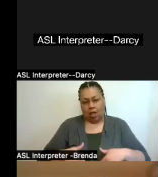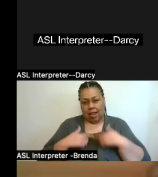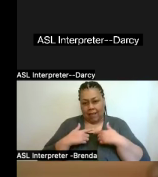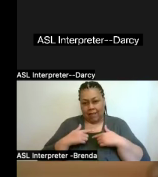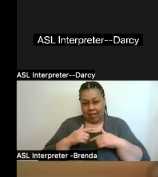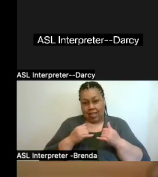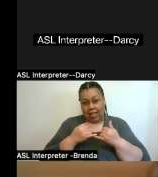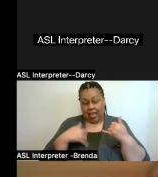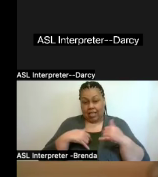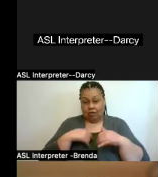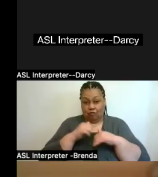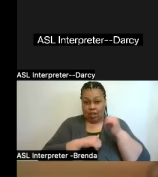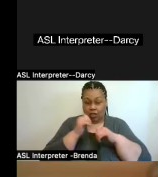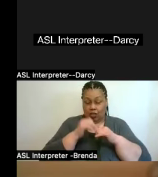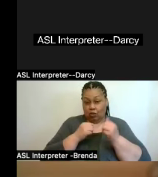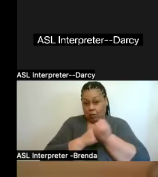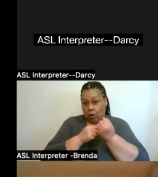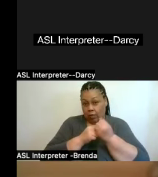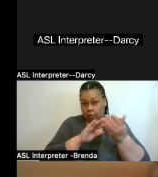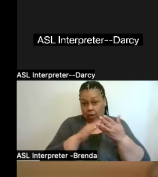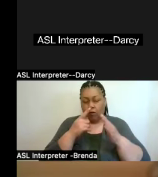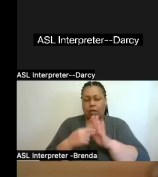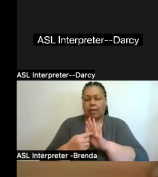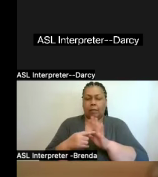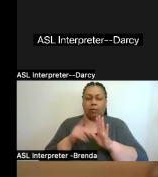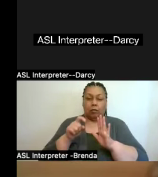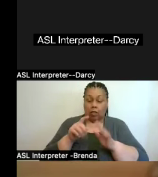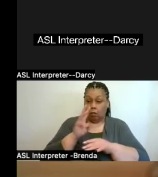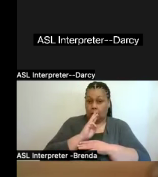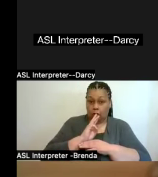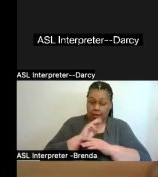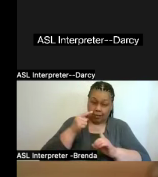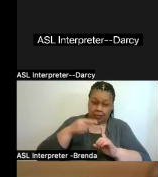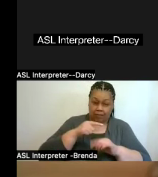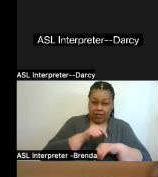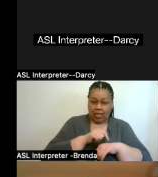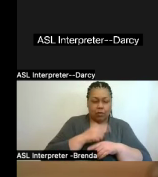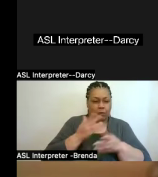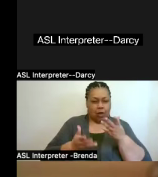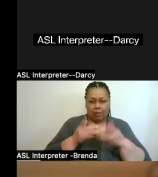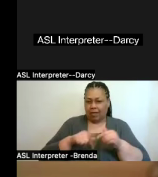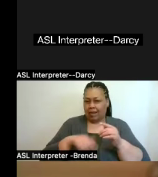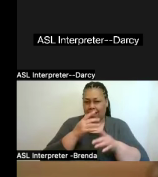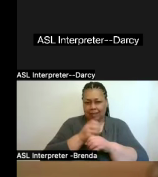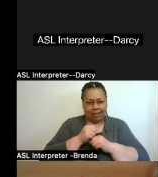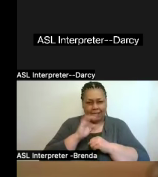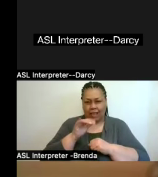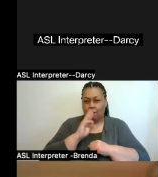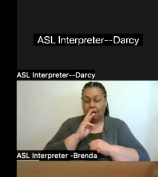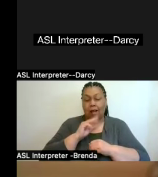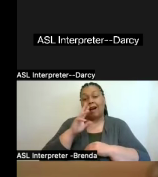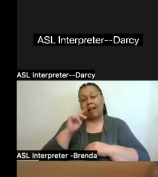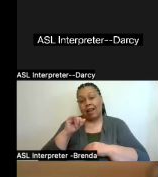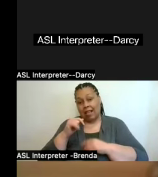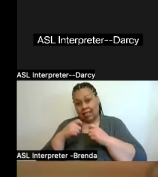an example, if you need water at a certain time, you probably can't get that water unless electric power can provide the